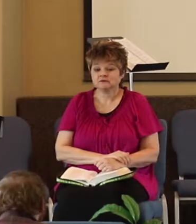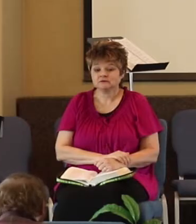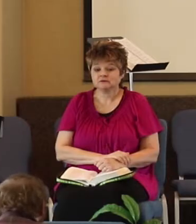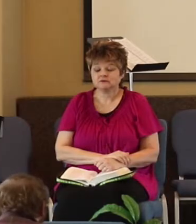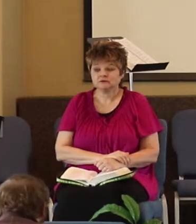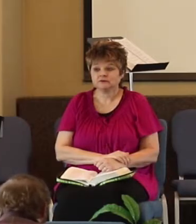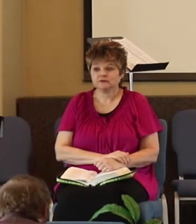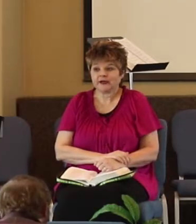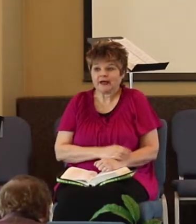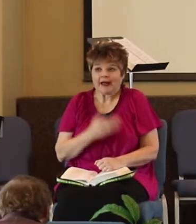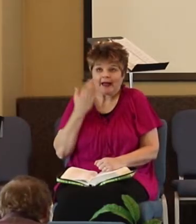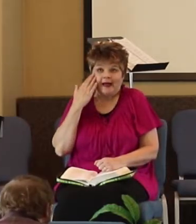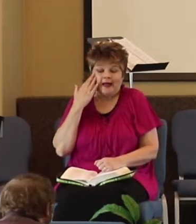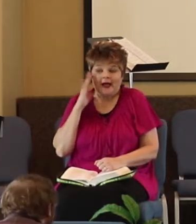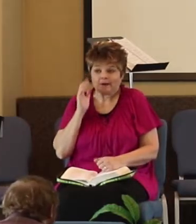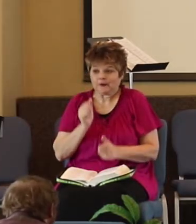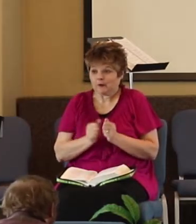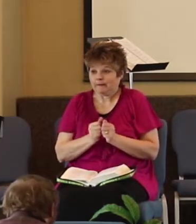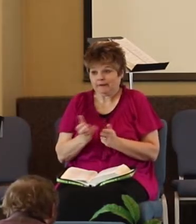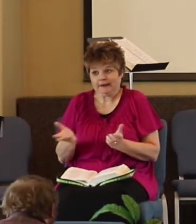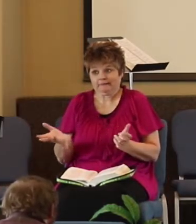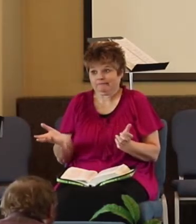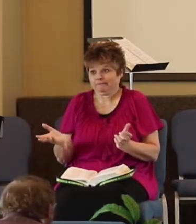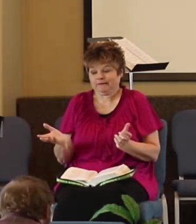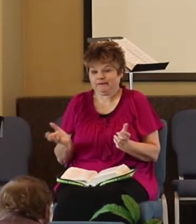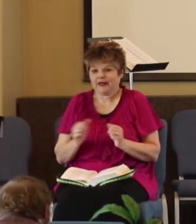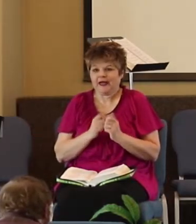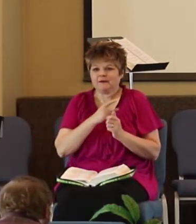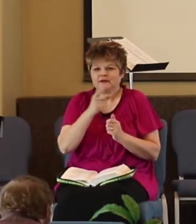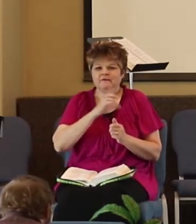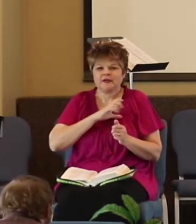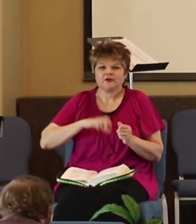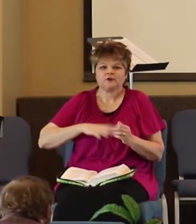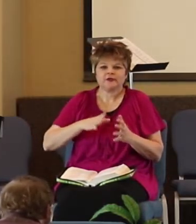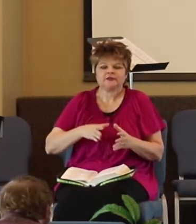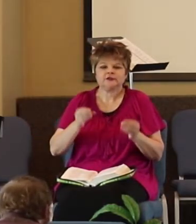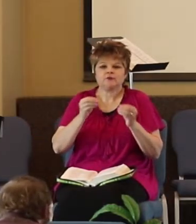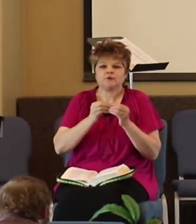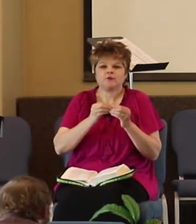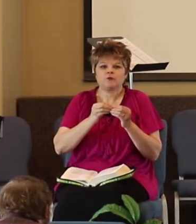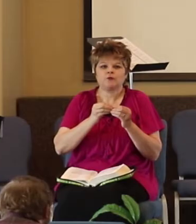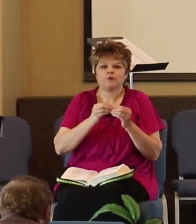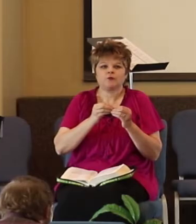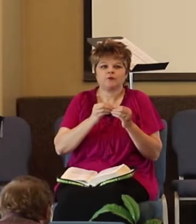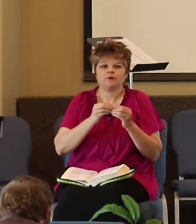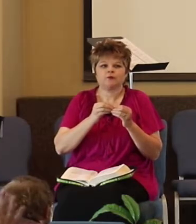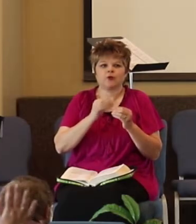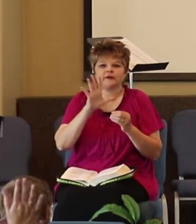But you know, I don't know it all. How many of you have been Christians more than 50 years?